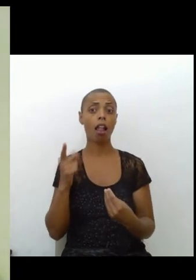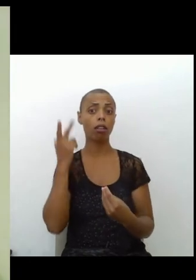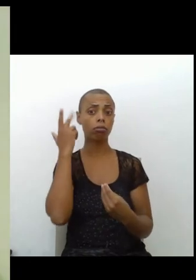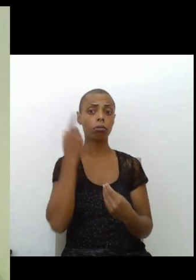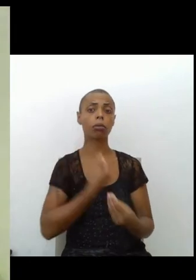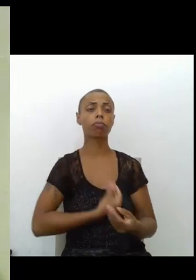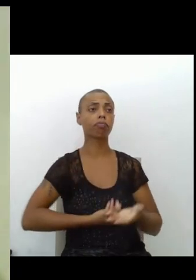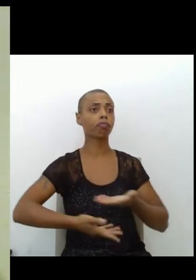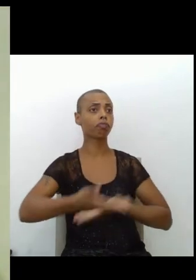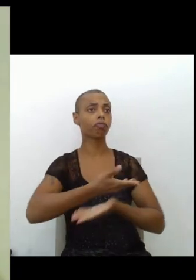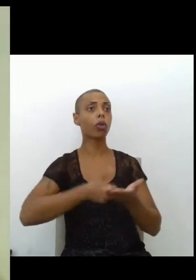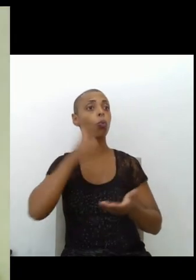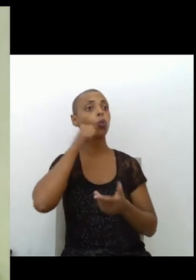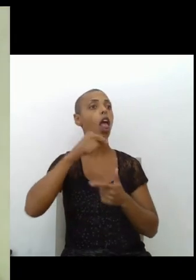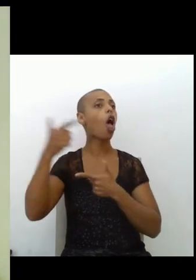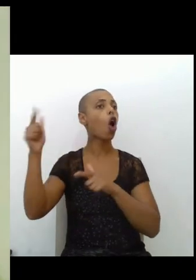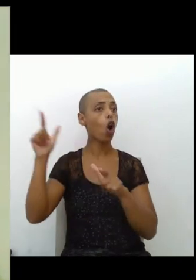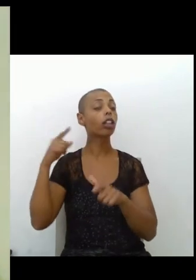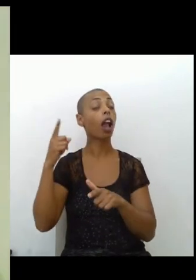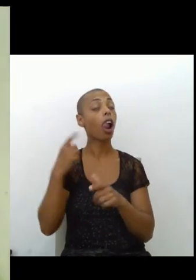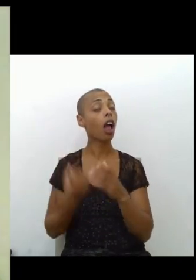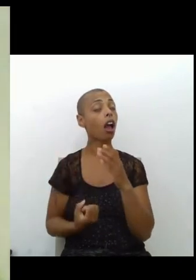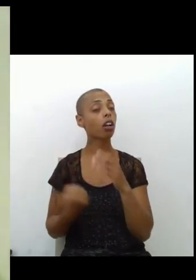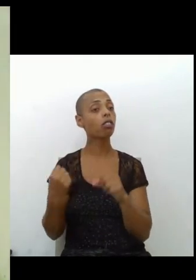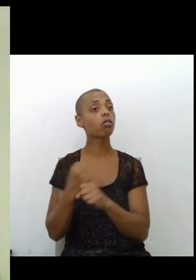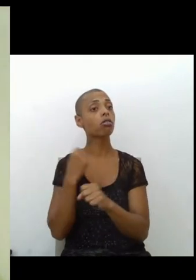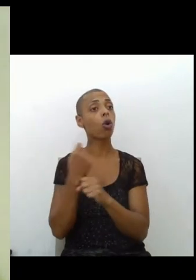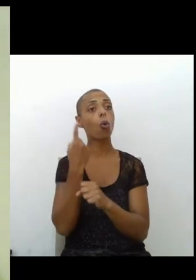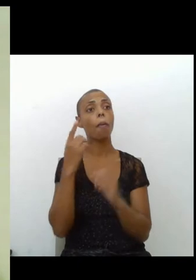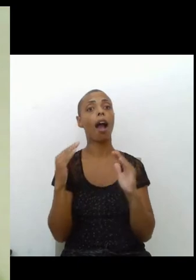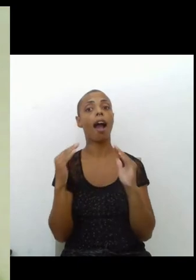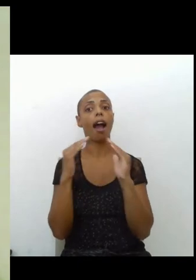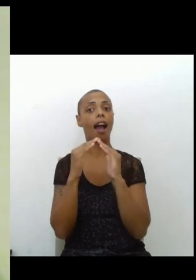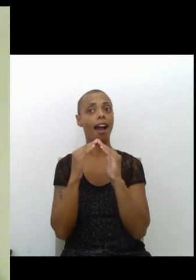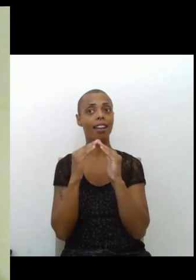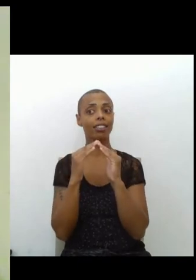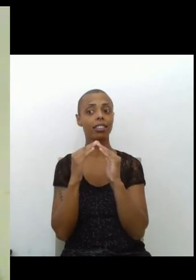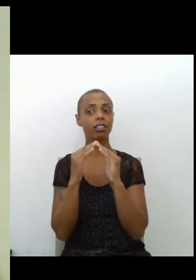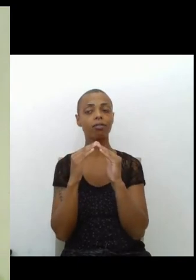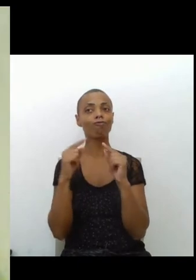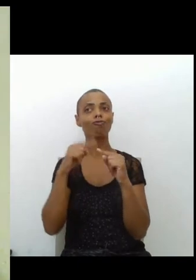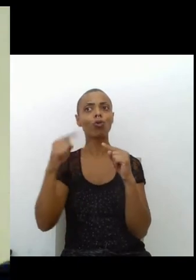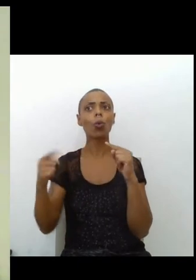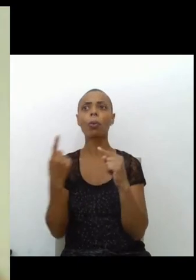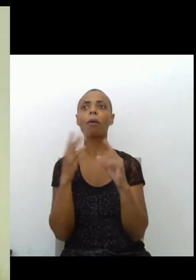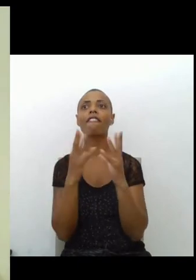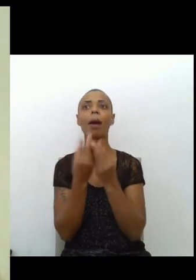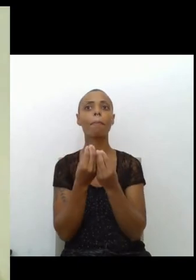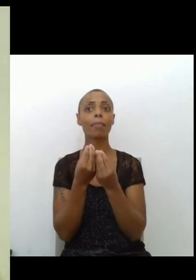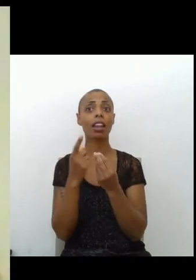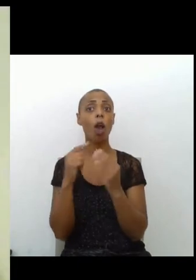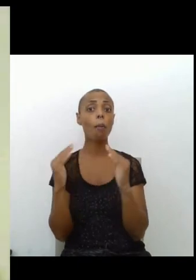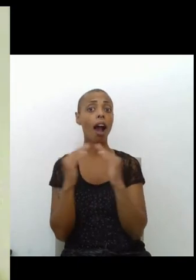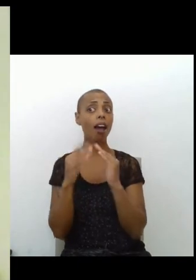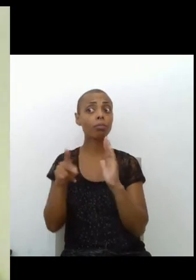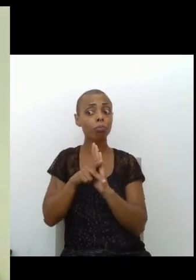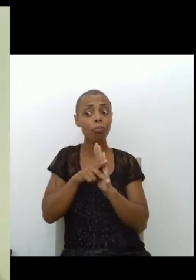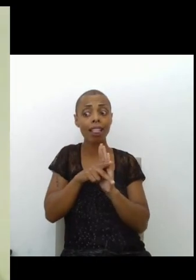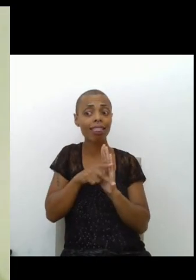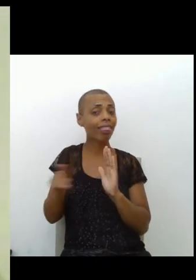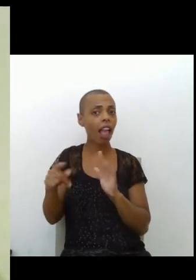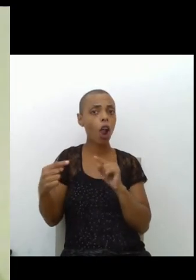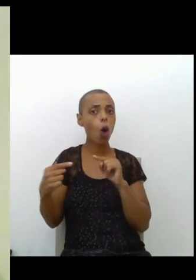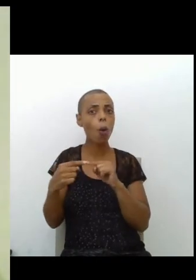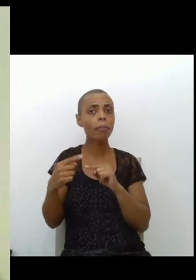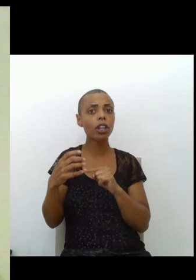you can't use it as a family or it's it's it's only for her and it's totally open there's